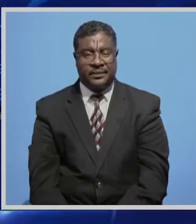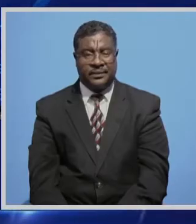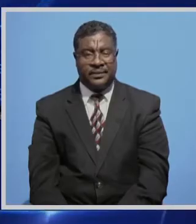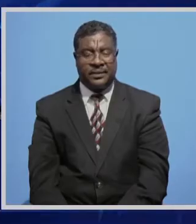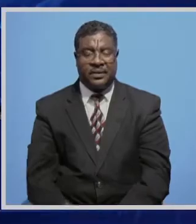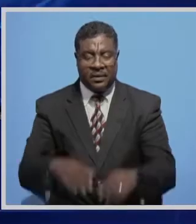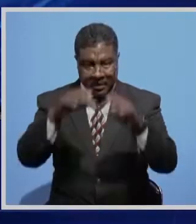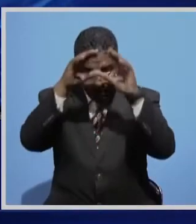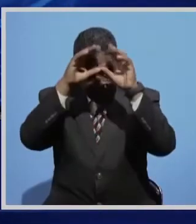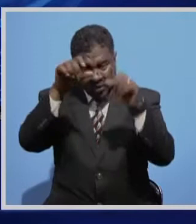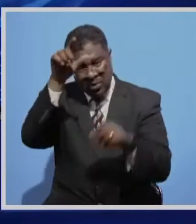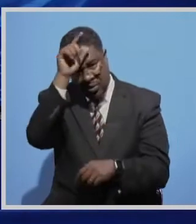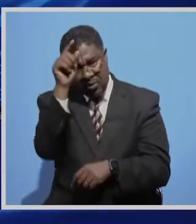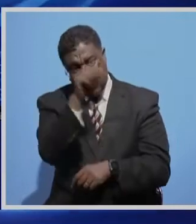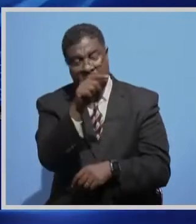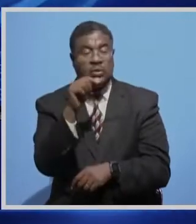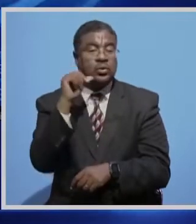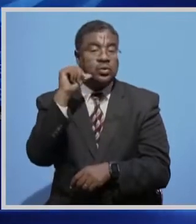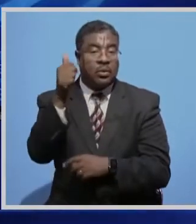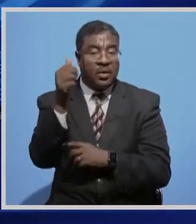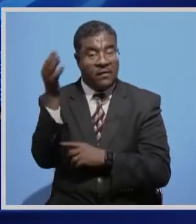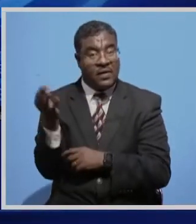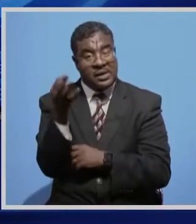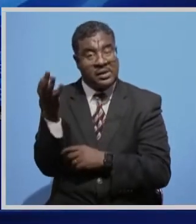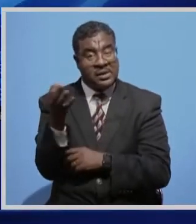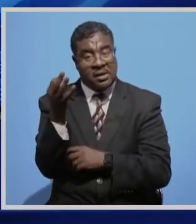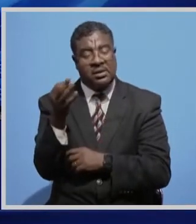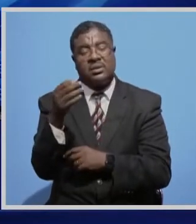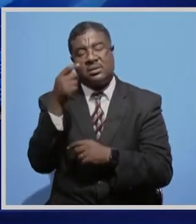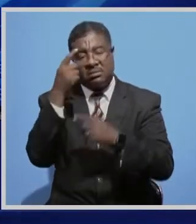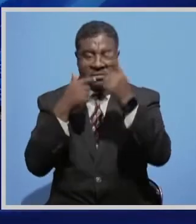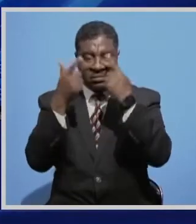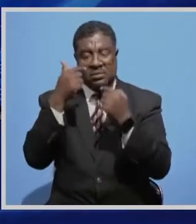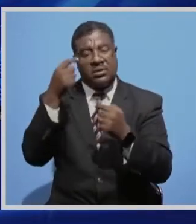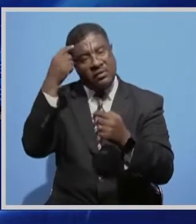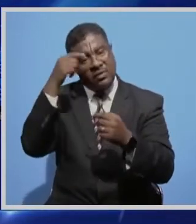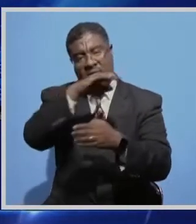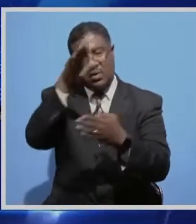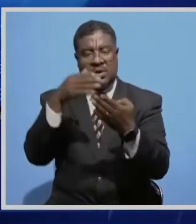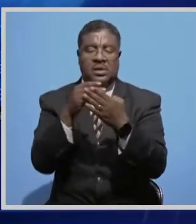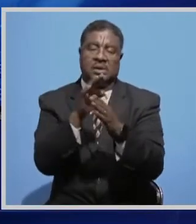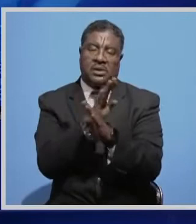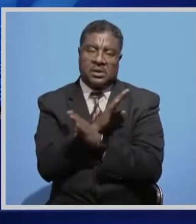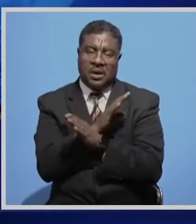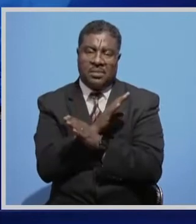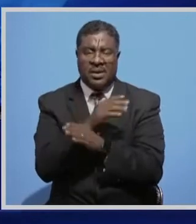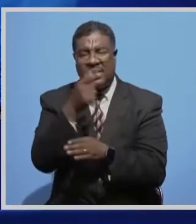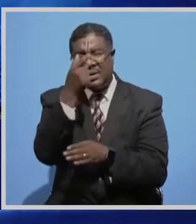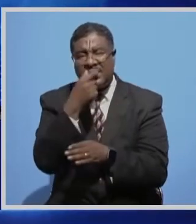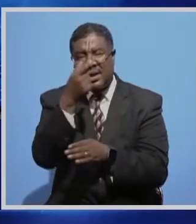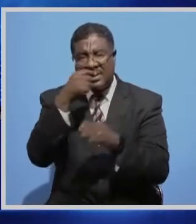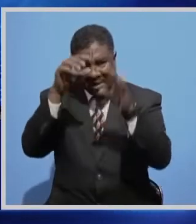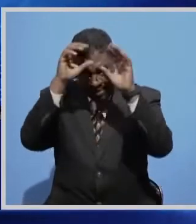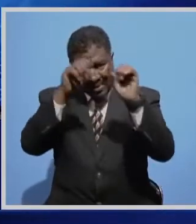And President Lungu has declared tomorrow, Friday, 26th March, as a day of national mourning in honor of late Tanzanian President